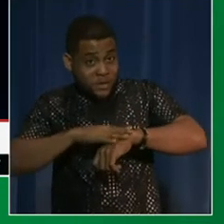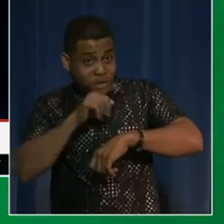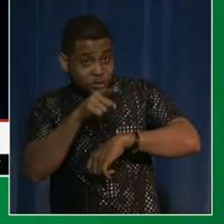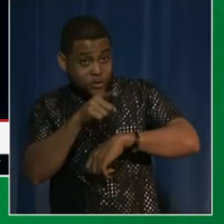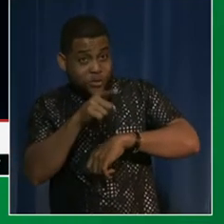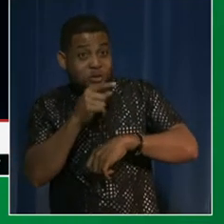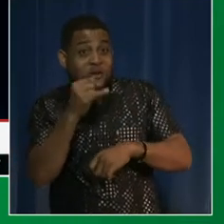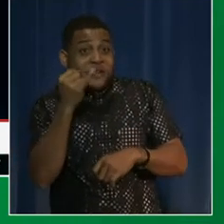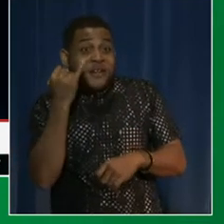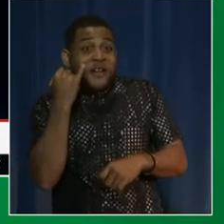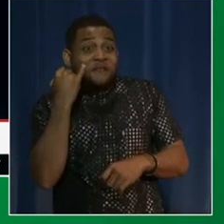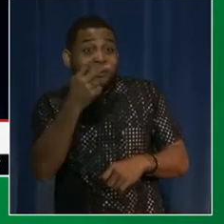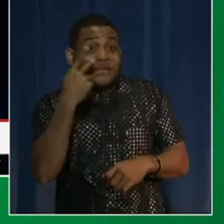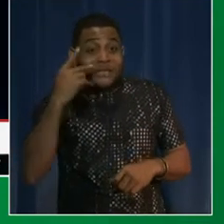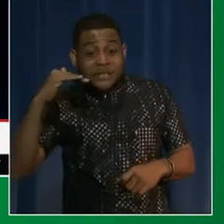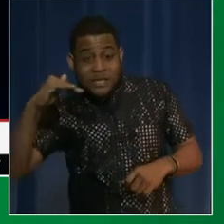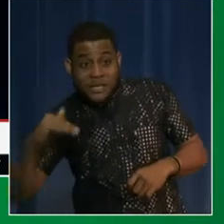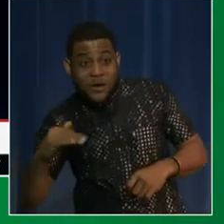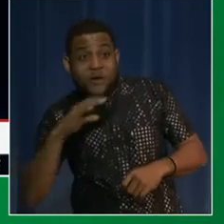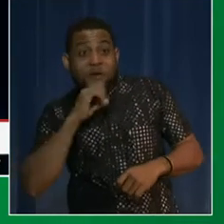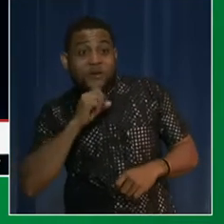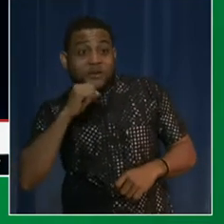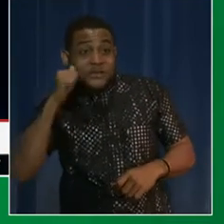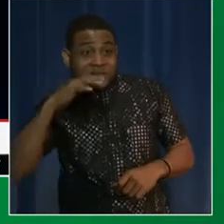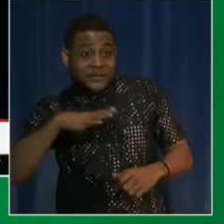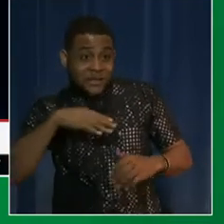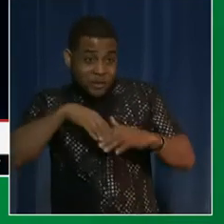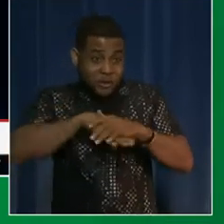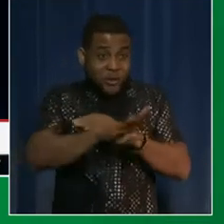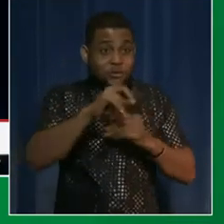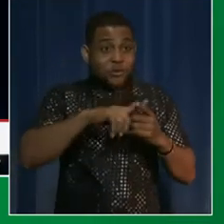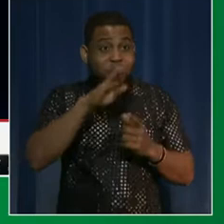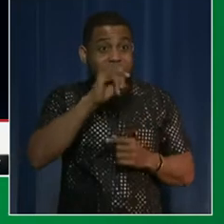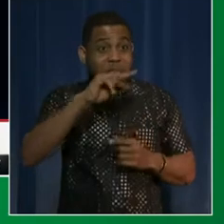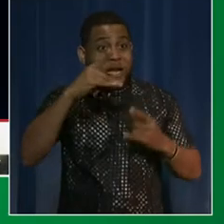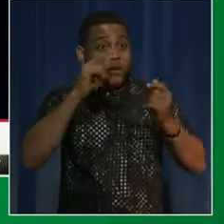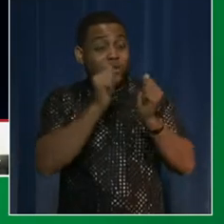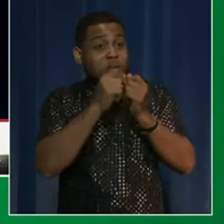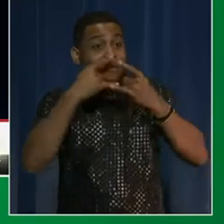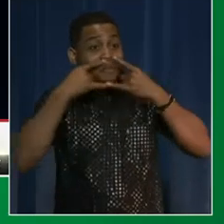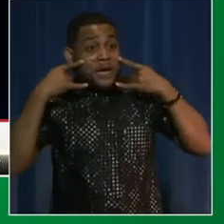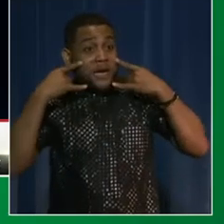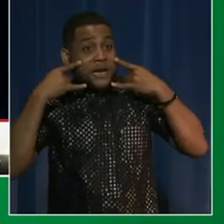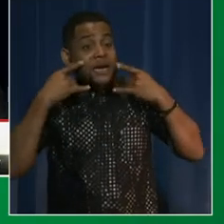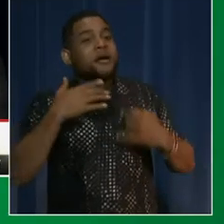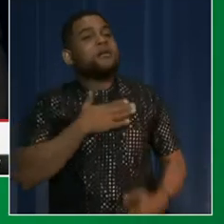old lady going into the bank with a mask on, call police.